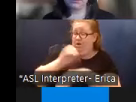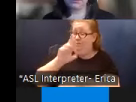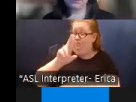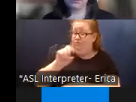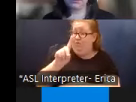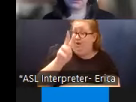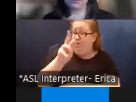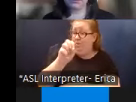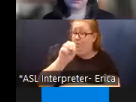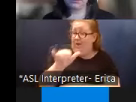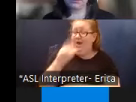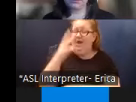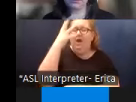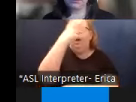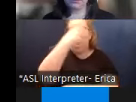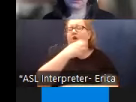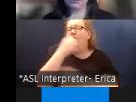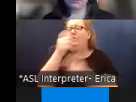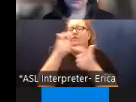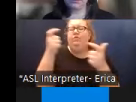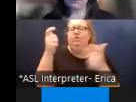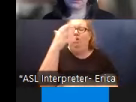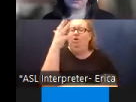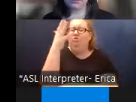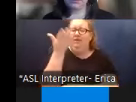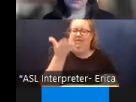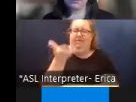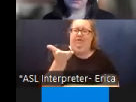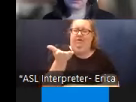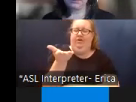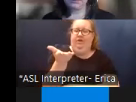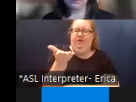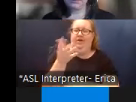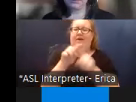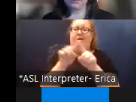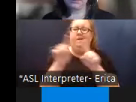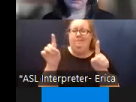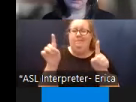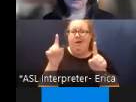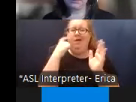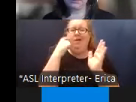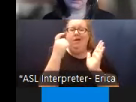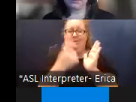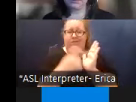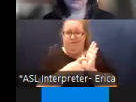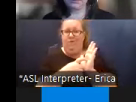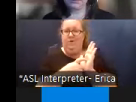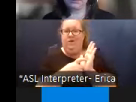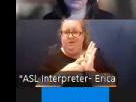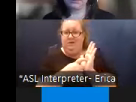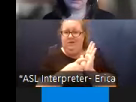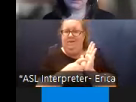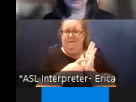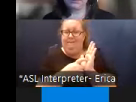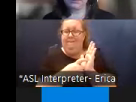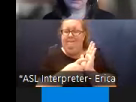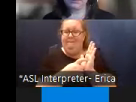There are beautiful large trees there. But what we've noticed is that as